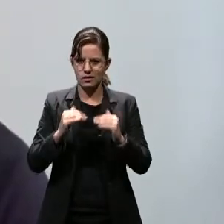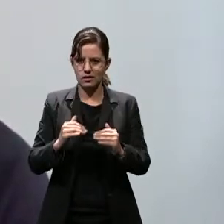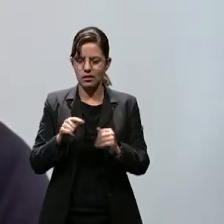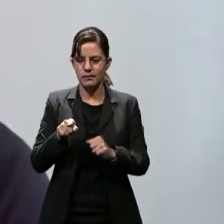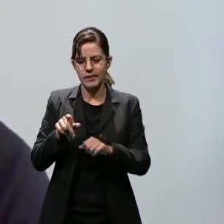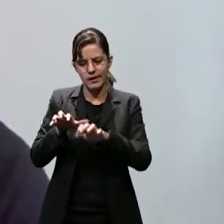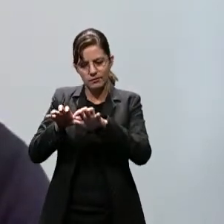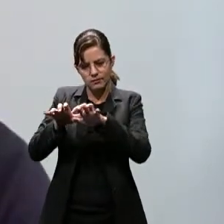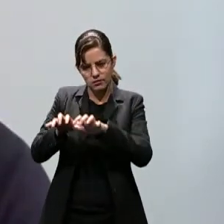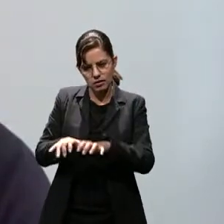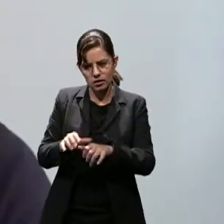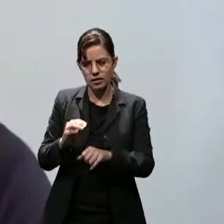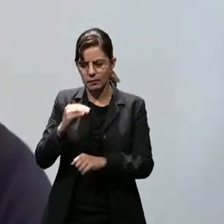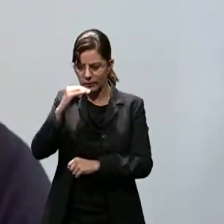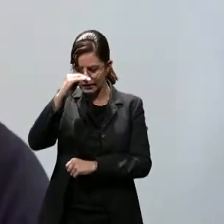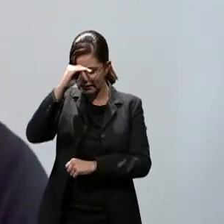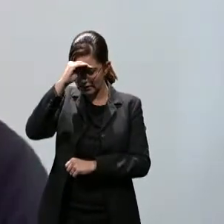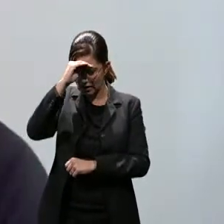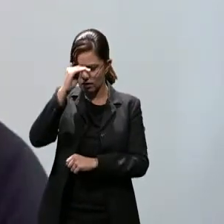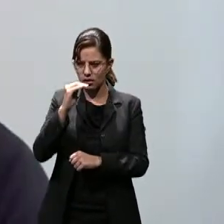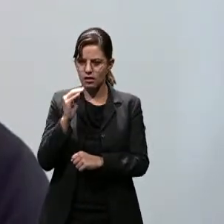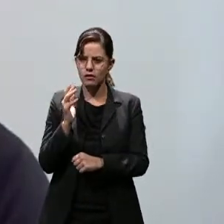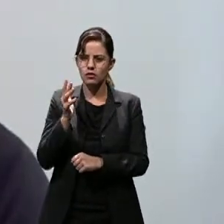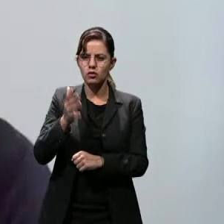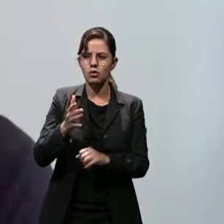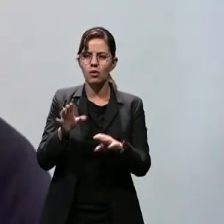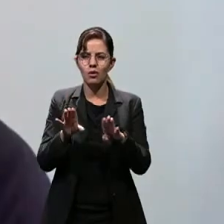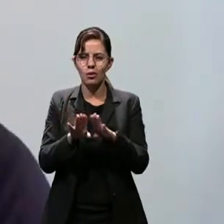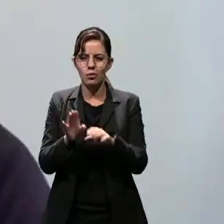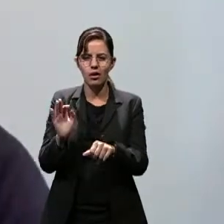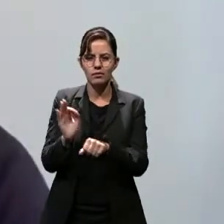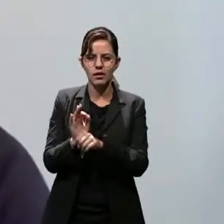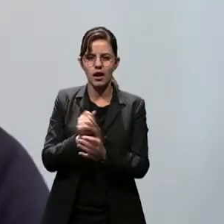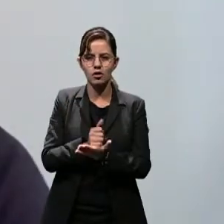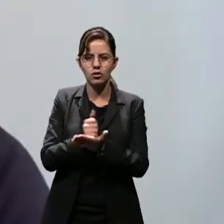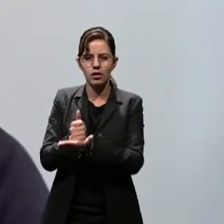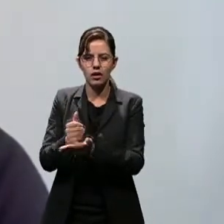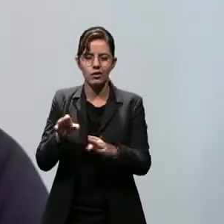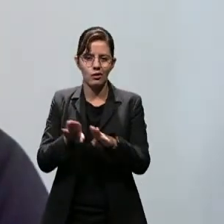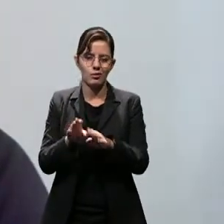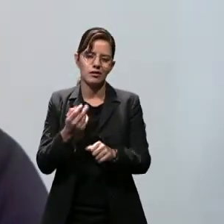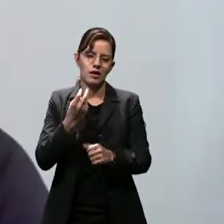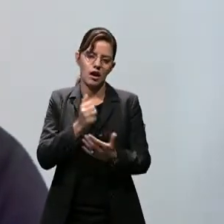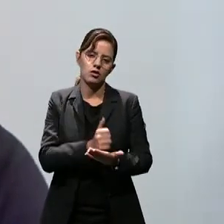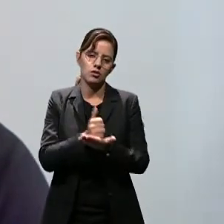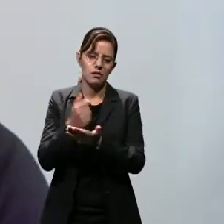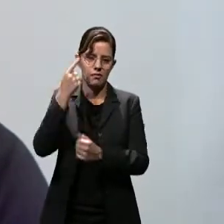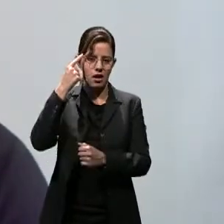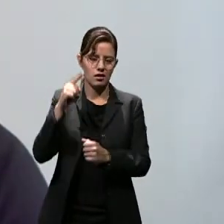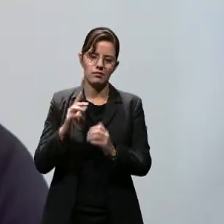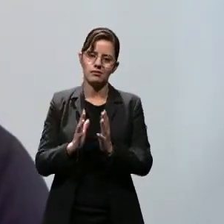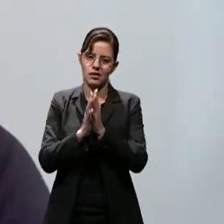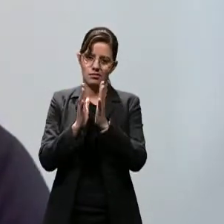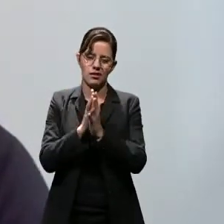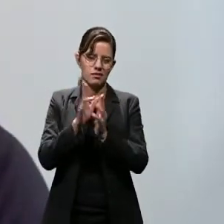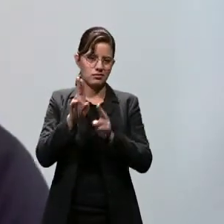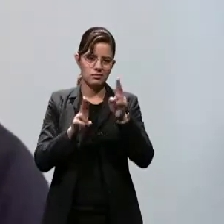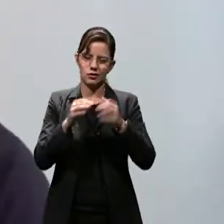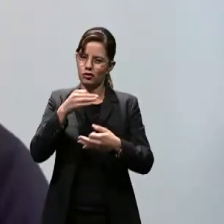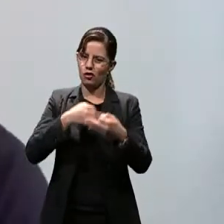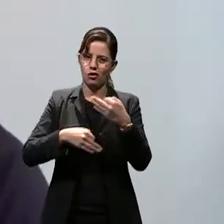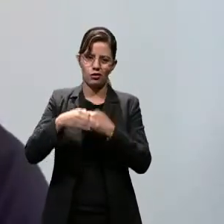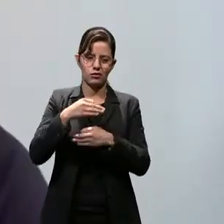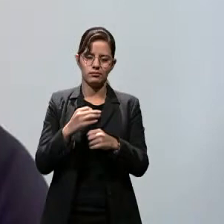to fight against the gaps that are identified and that offer growth in democracy. With